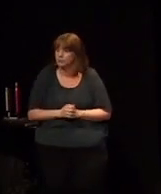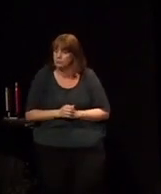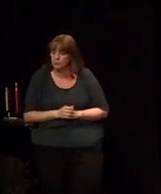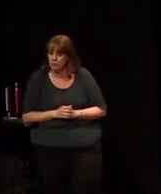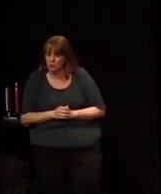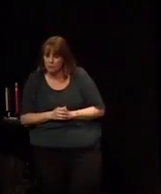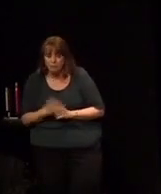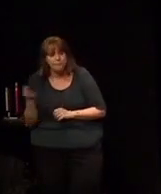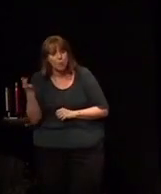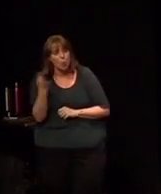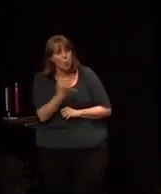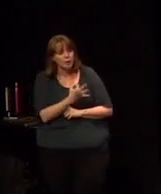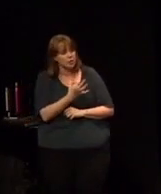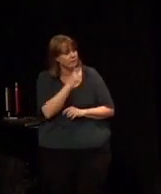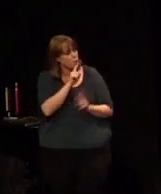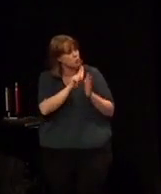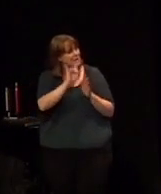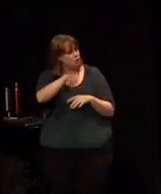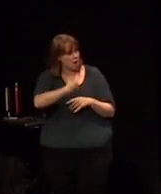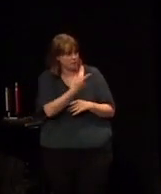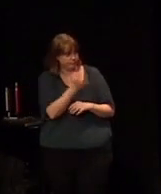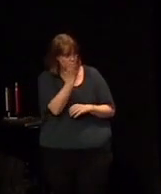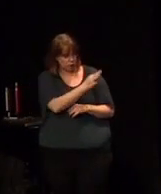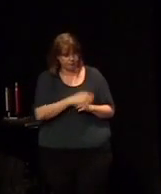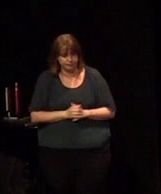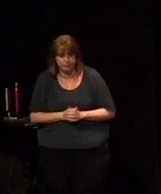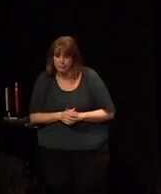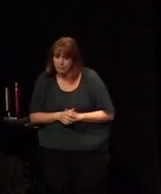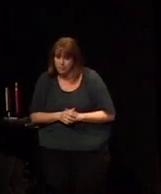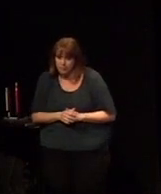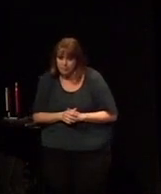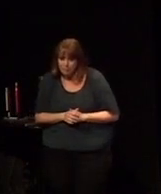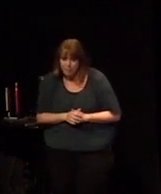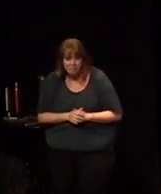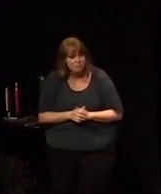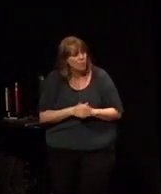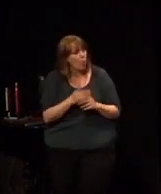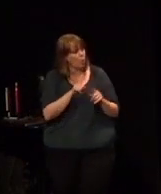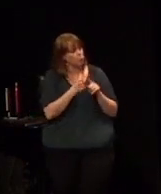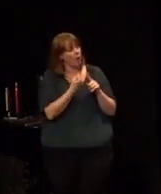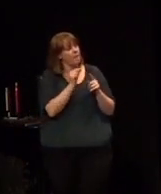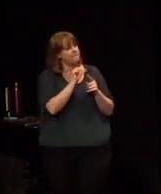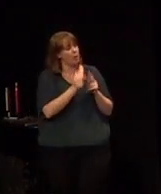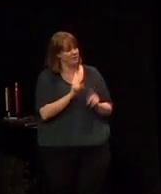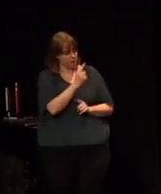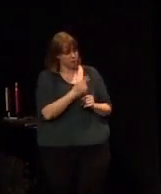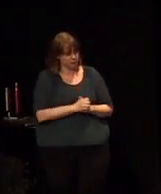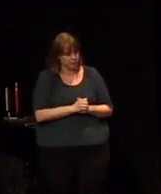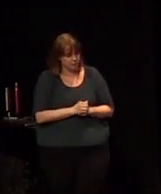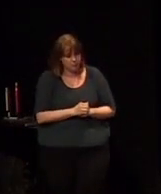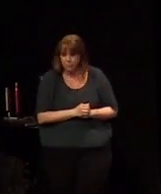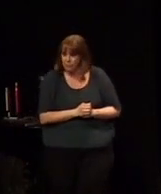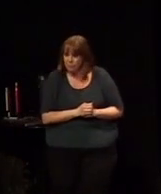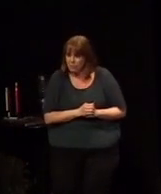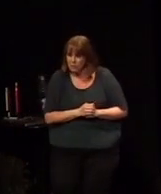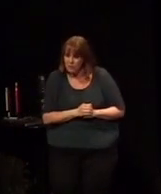I have a question for each of you, but I'd just like to make a couple of points first, if I could. First, about what Amy